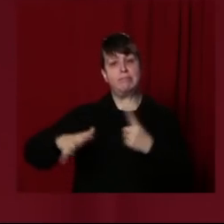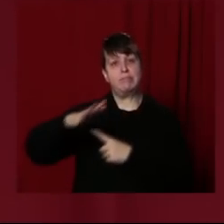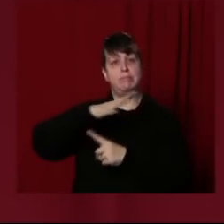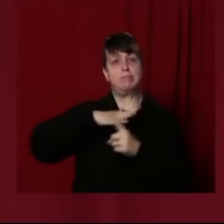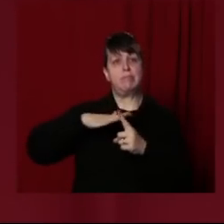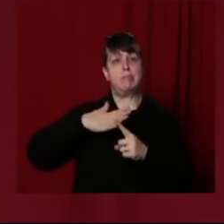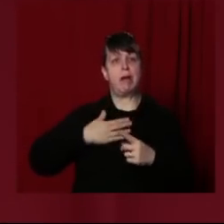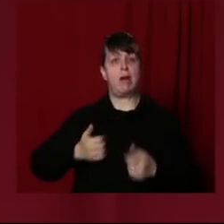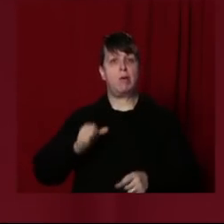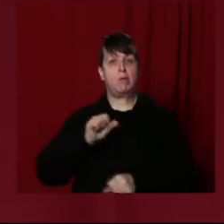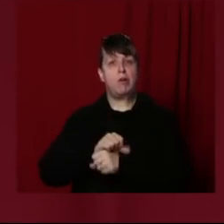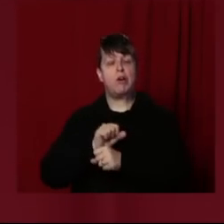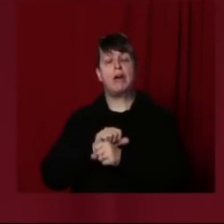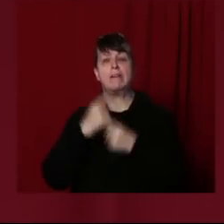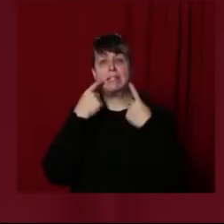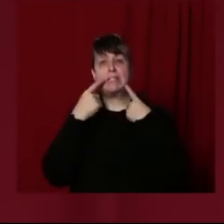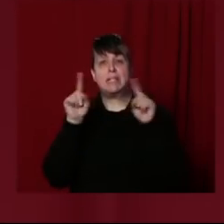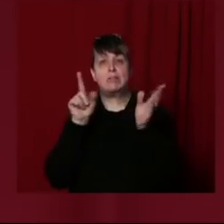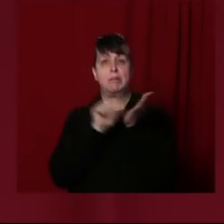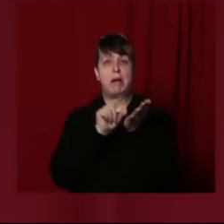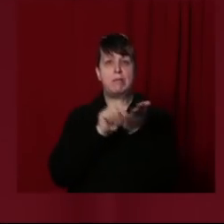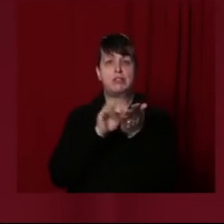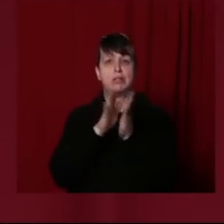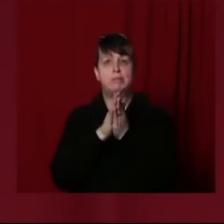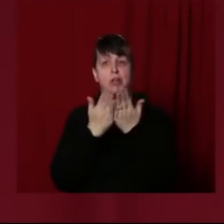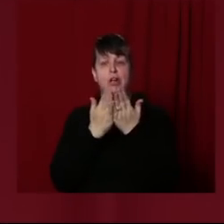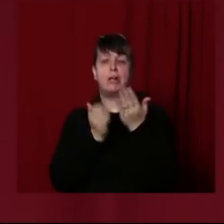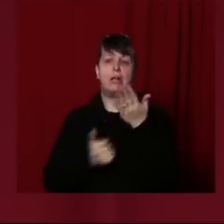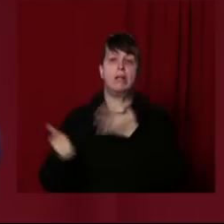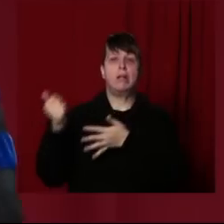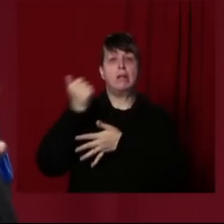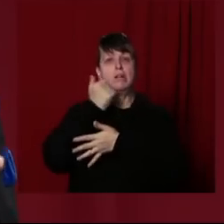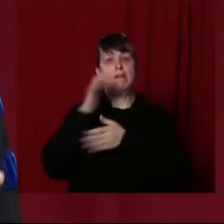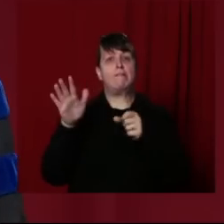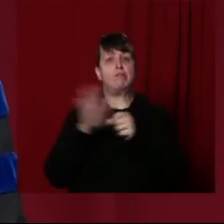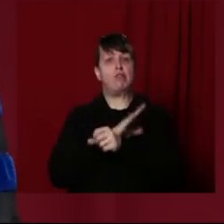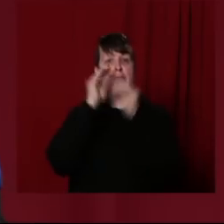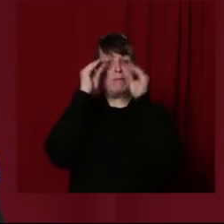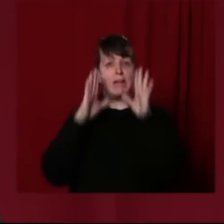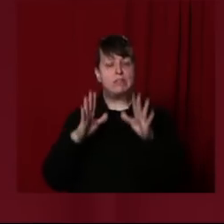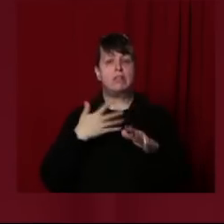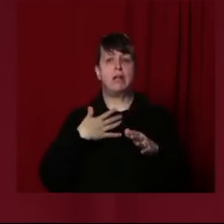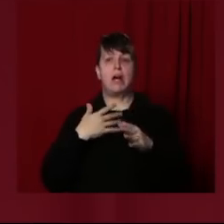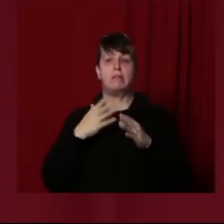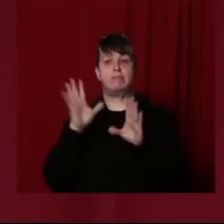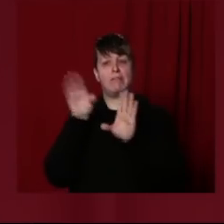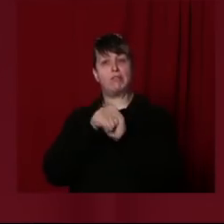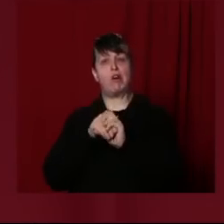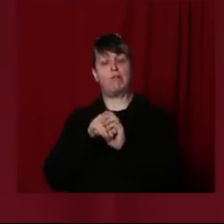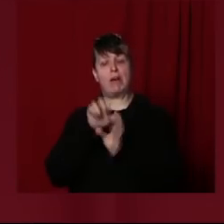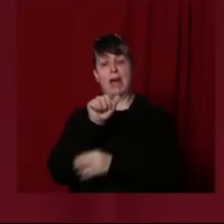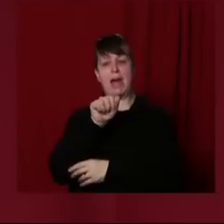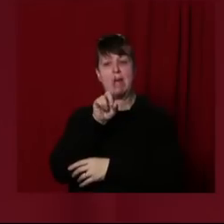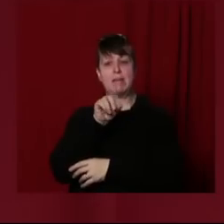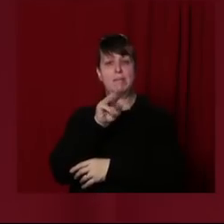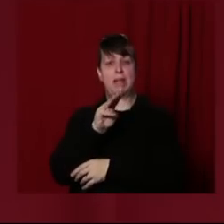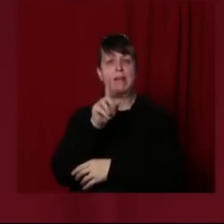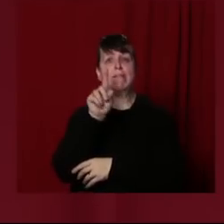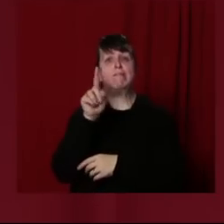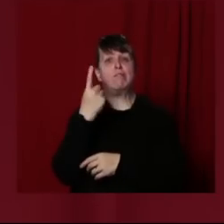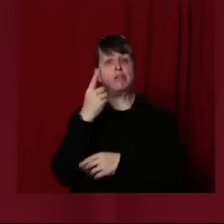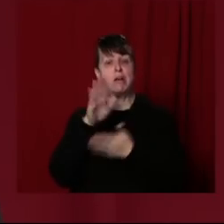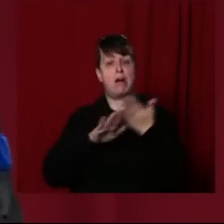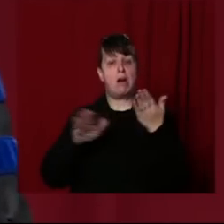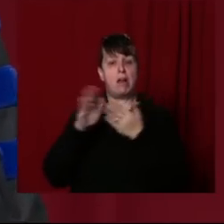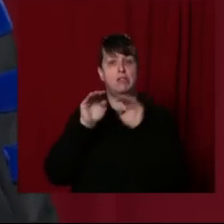success with publishing books and earning tenure and being promoted to full professor. I got into administration first at the college level, as